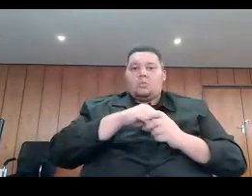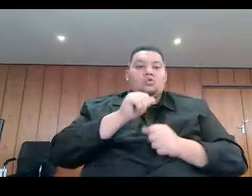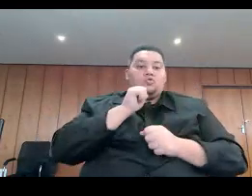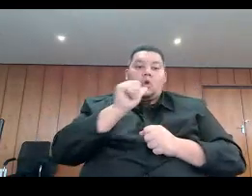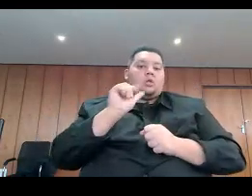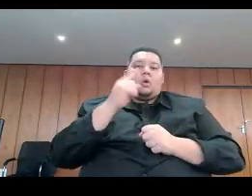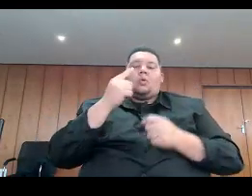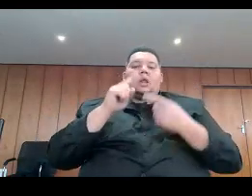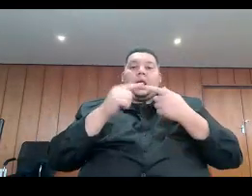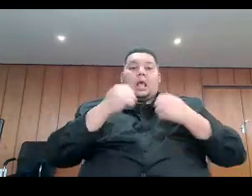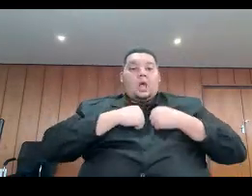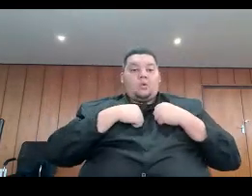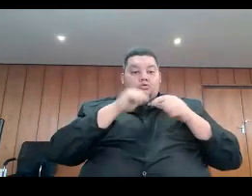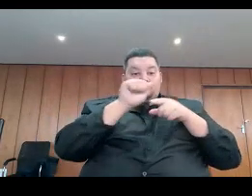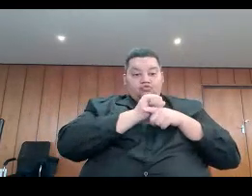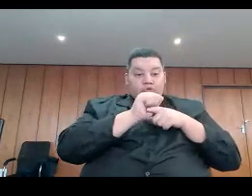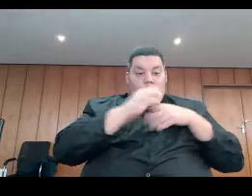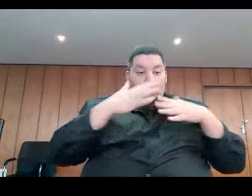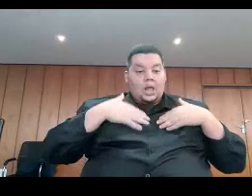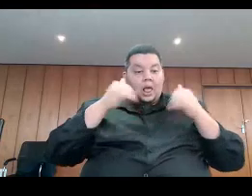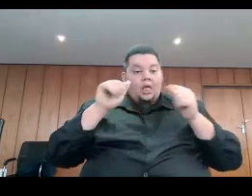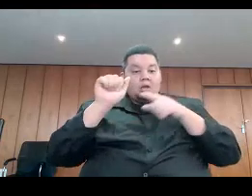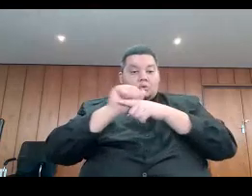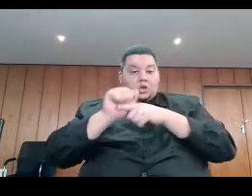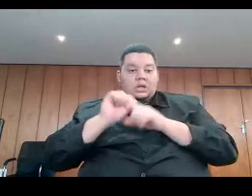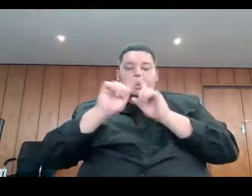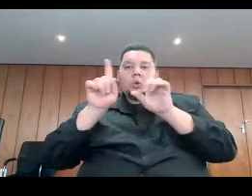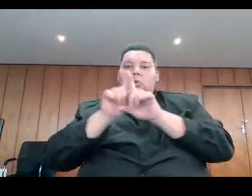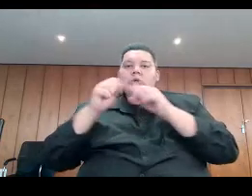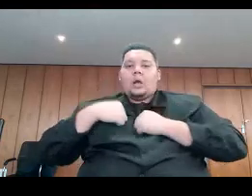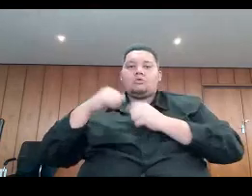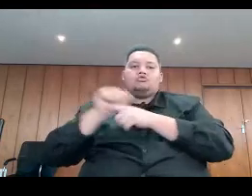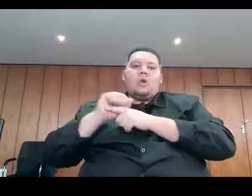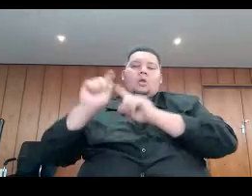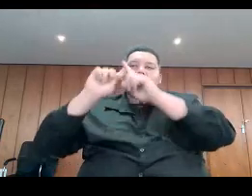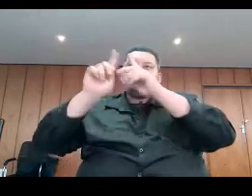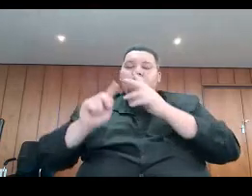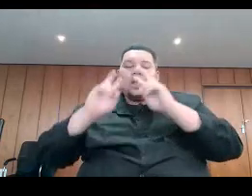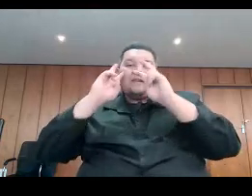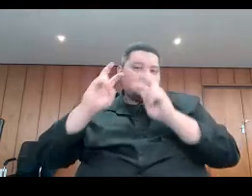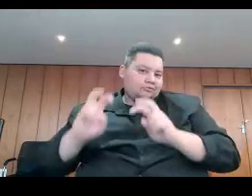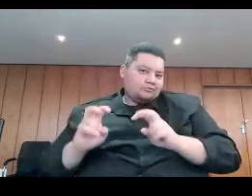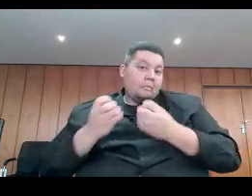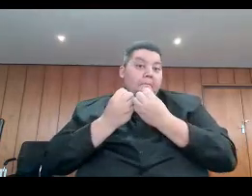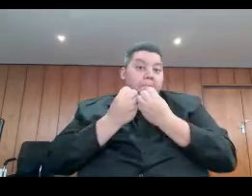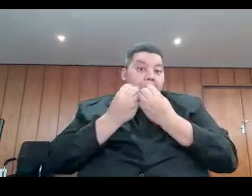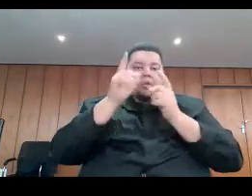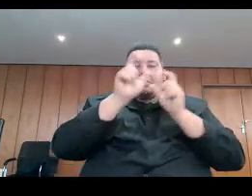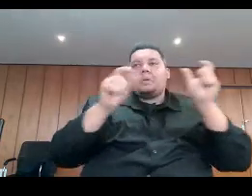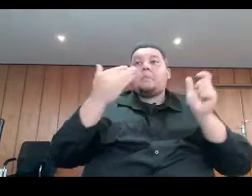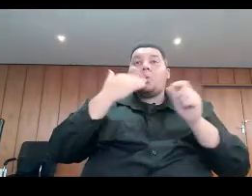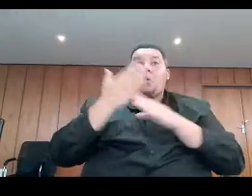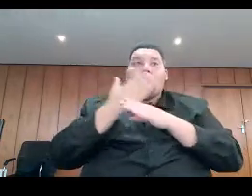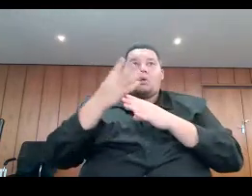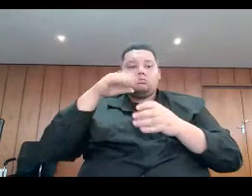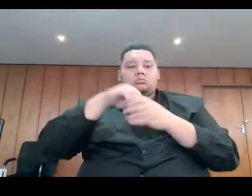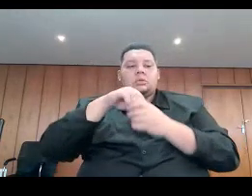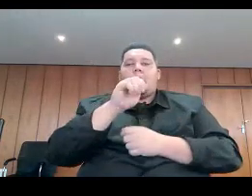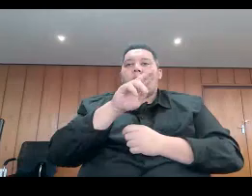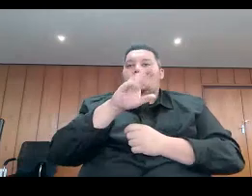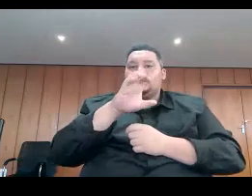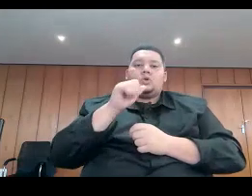not only our training of health practitioners, but our training of researchers. Many of the people working within the MRC don't work